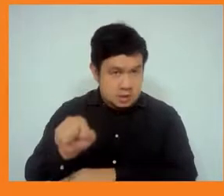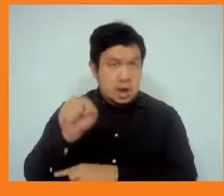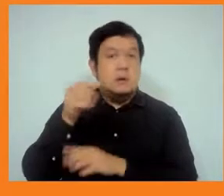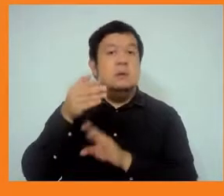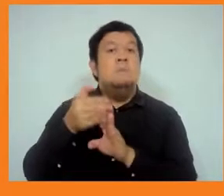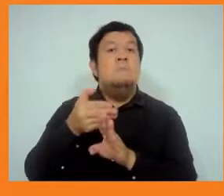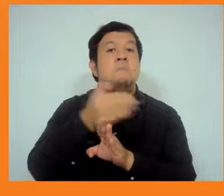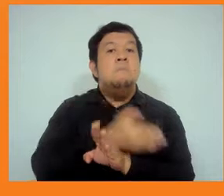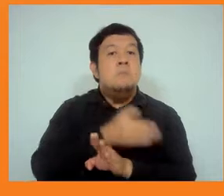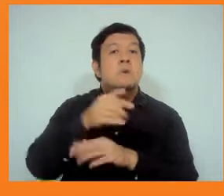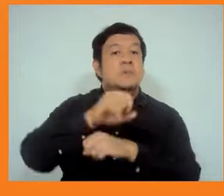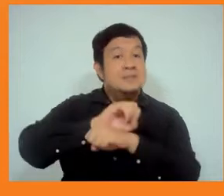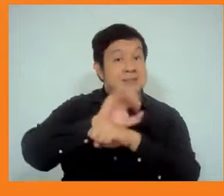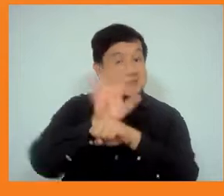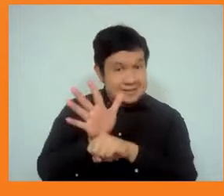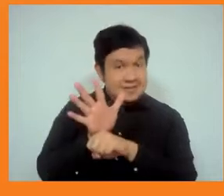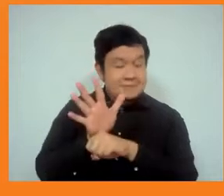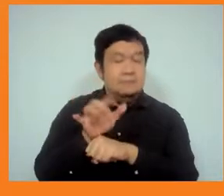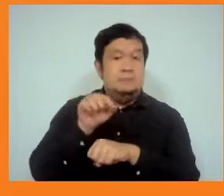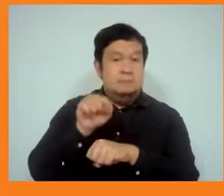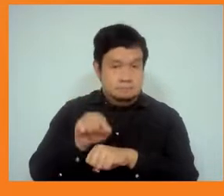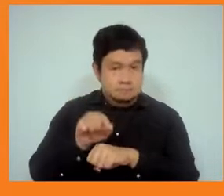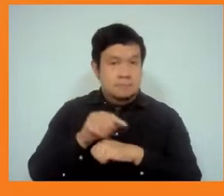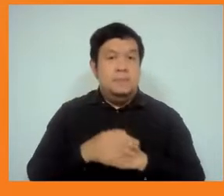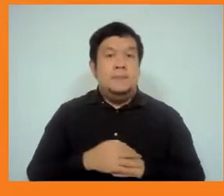to implement. So I think those are the